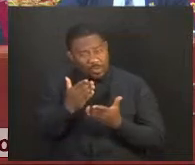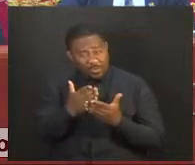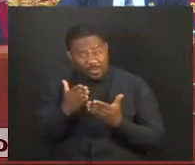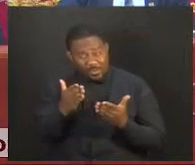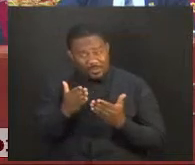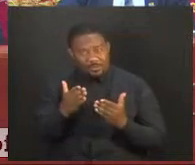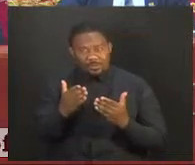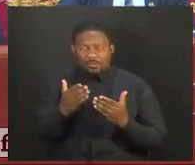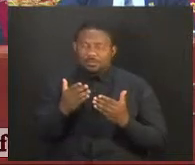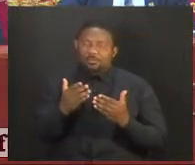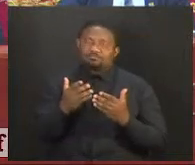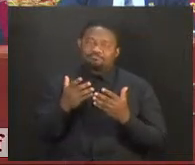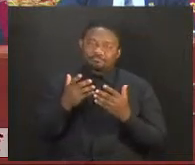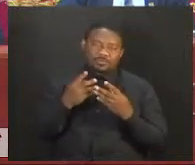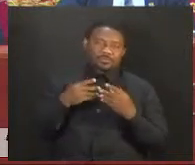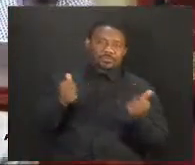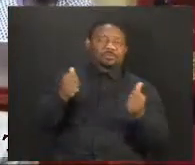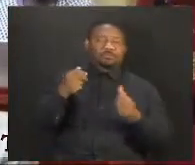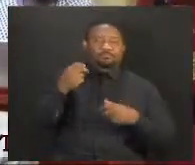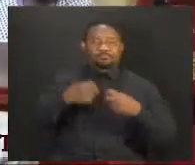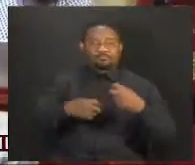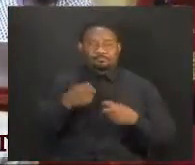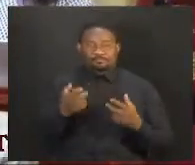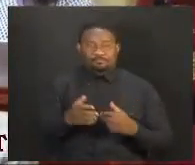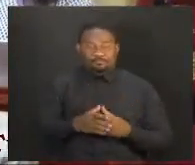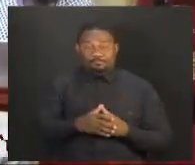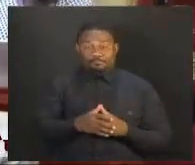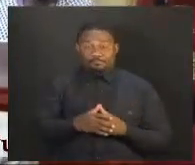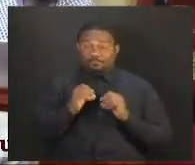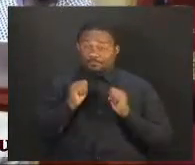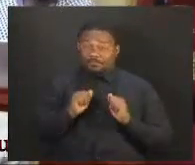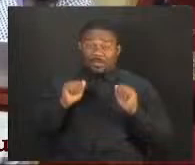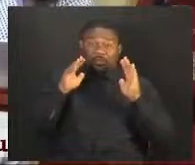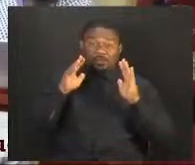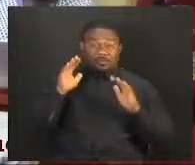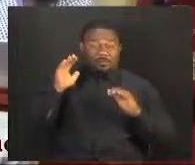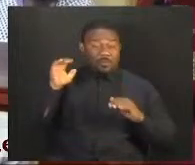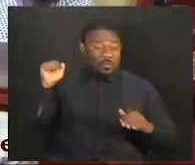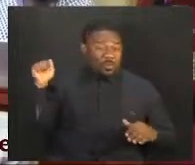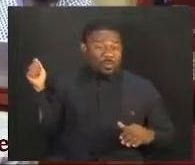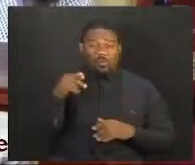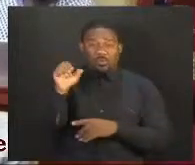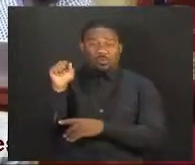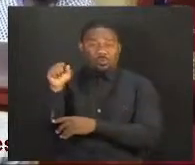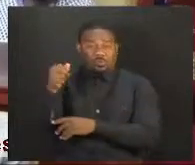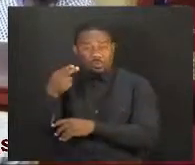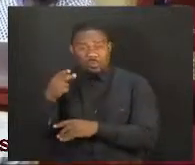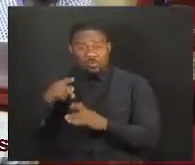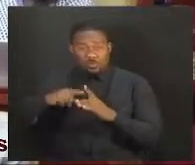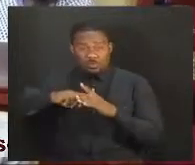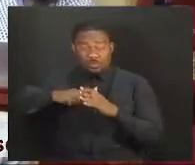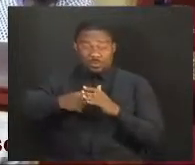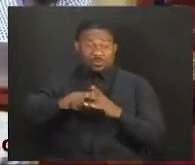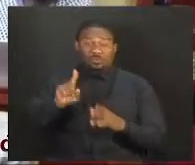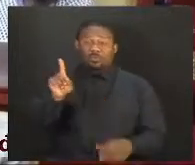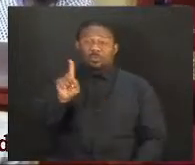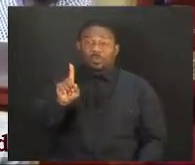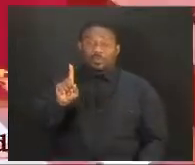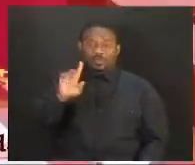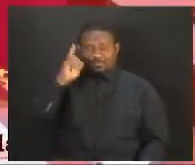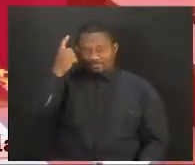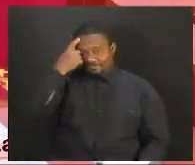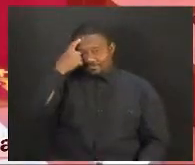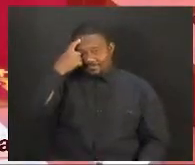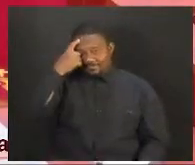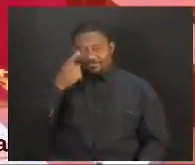on. Mr. Speaker, the sacrifice must come from all stakeholders, beginning with the government.